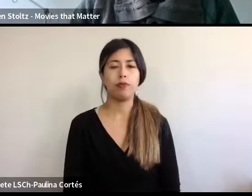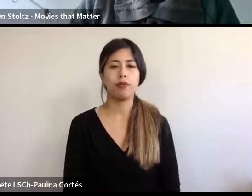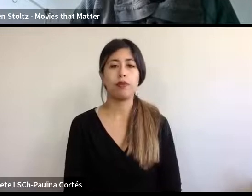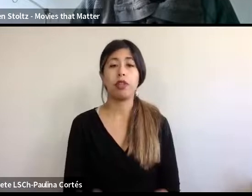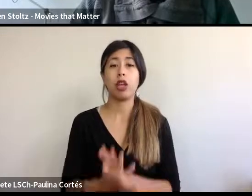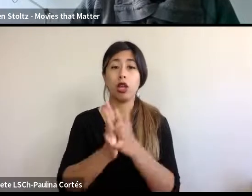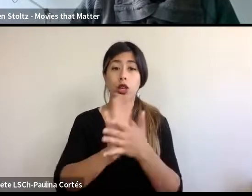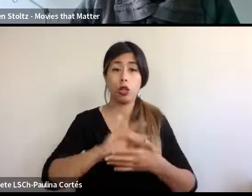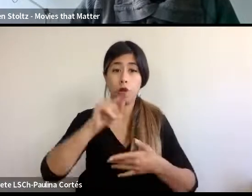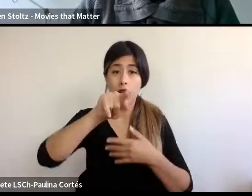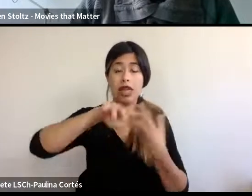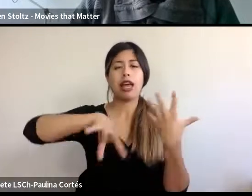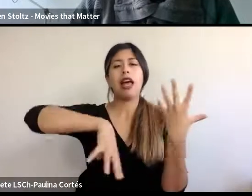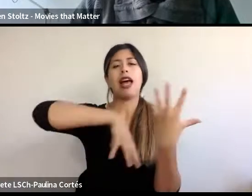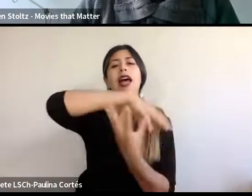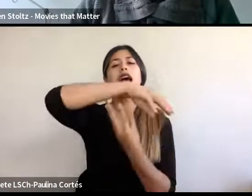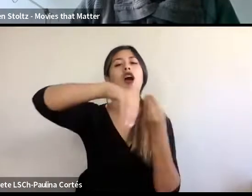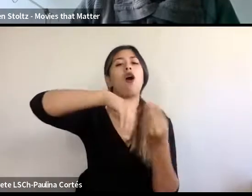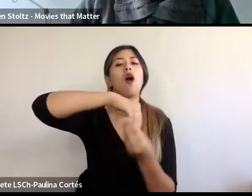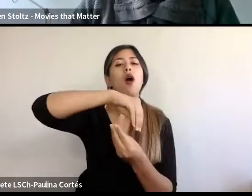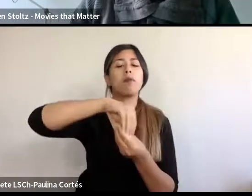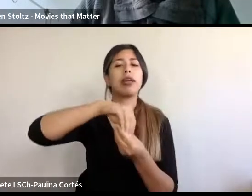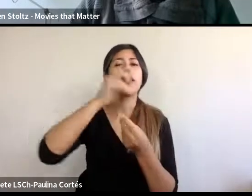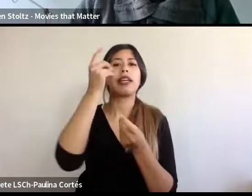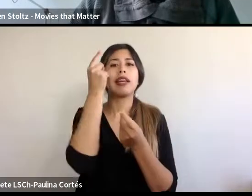Actually create the budget of our festival